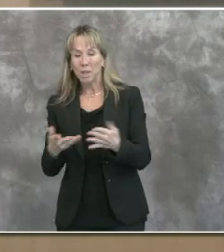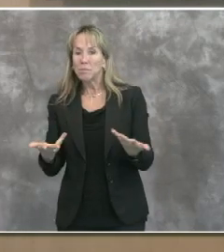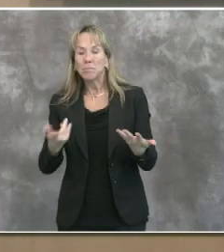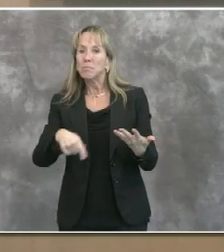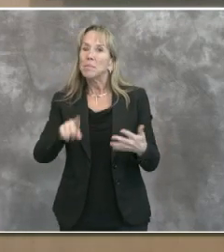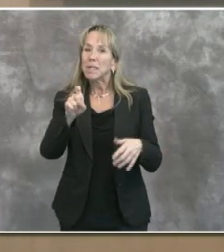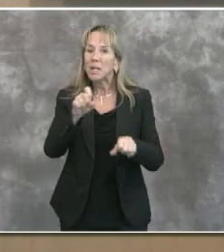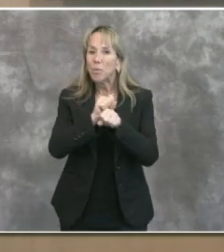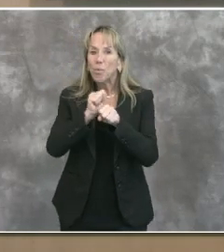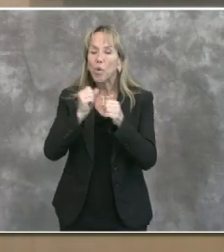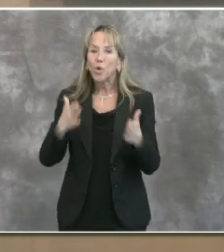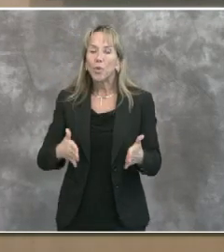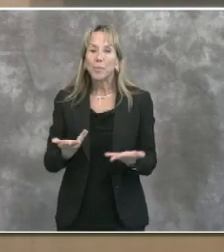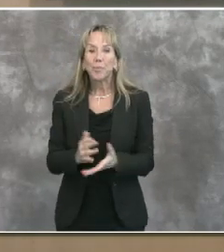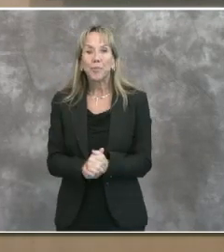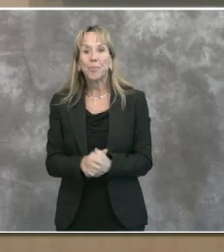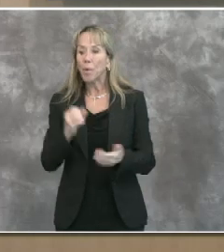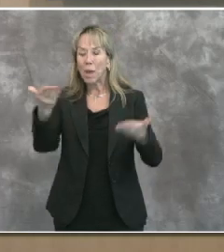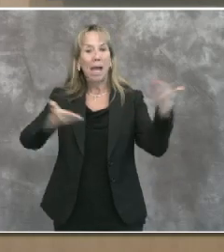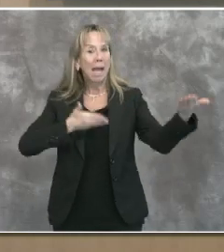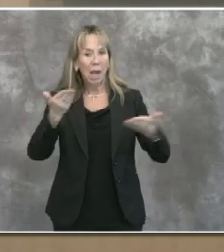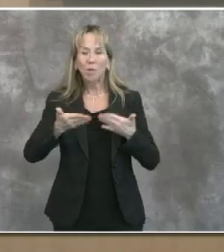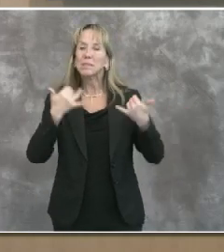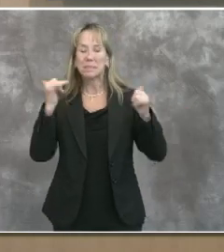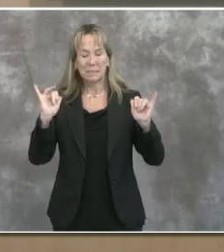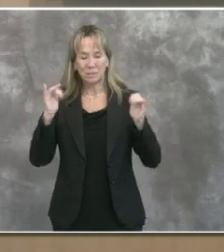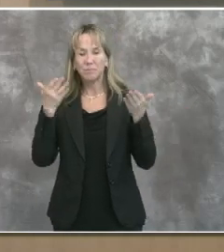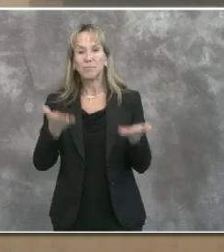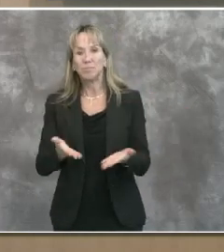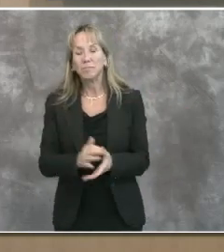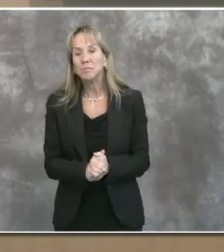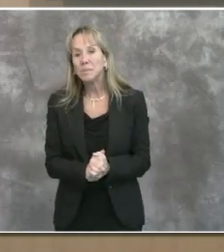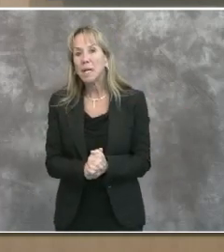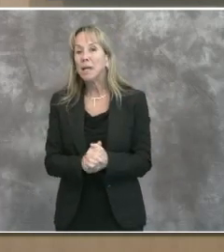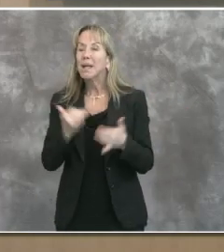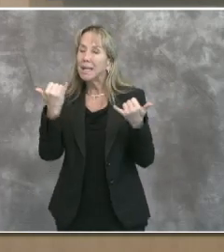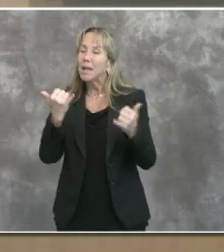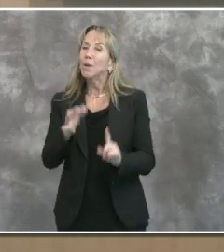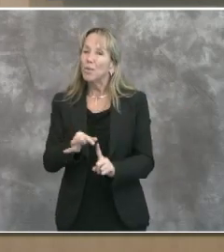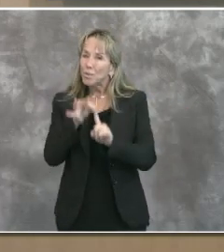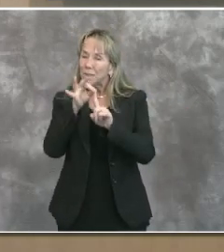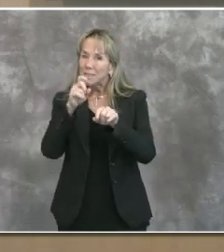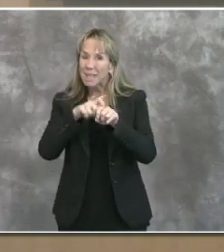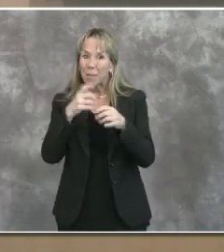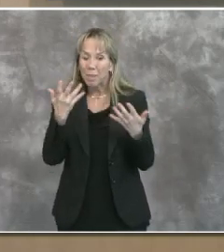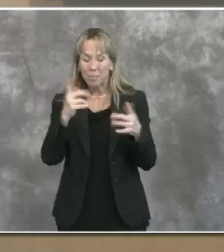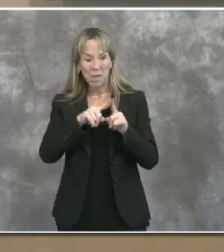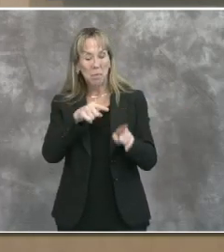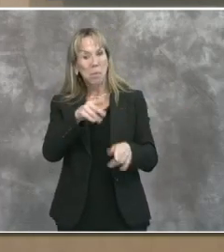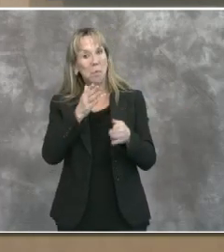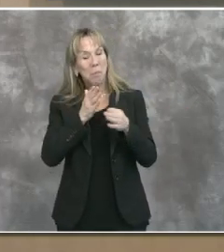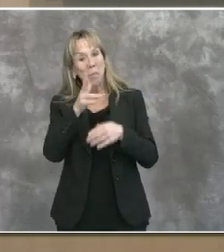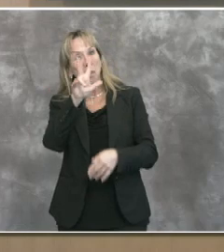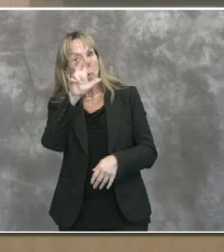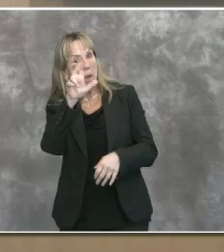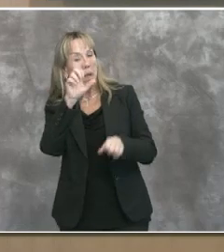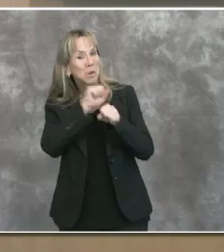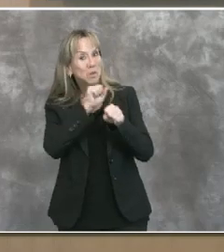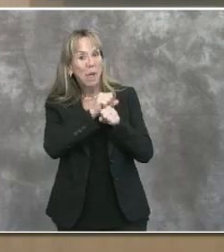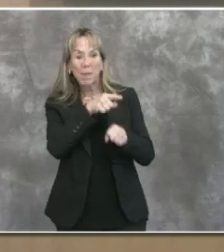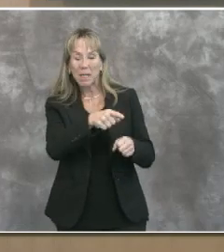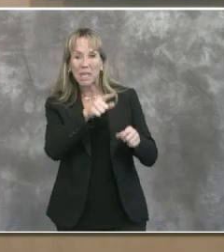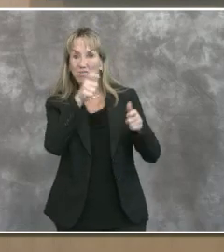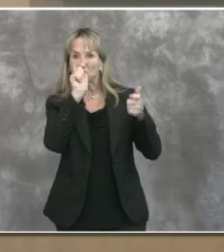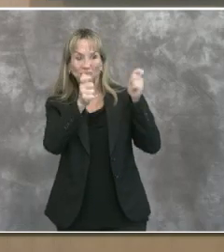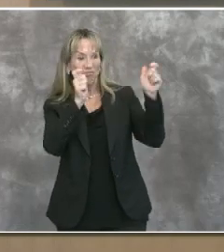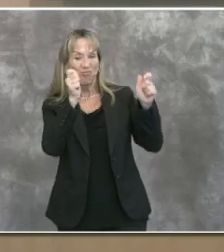we do get out in the communities. So hiring is still there. This is a unique time. As I mentioned, over 300 jobs, and that's in flux every single